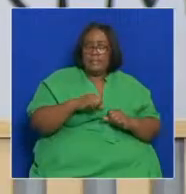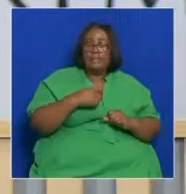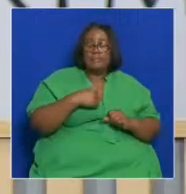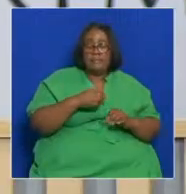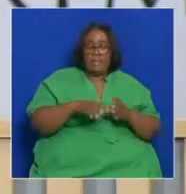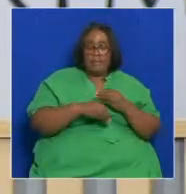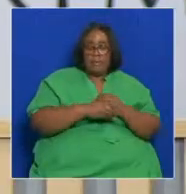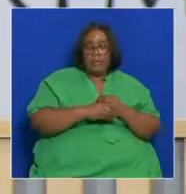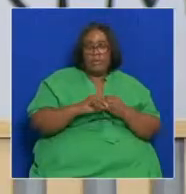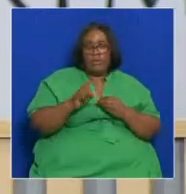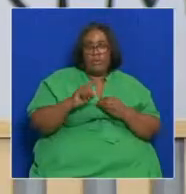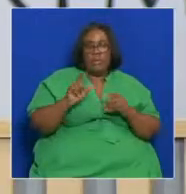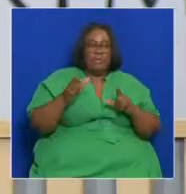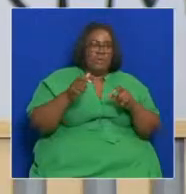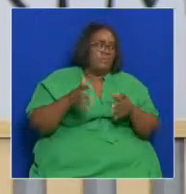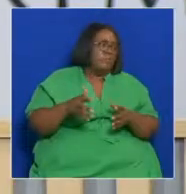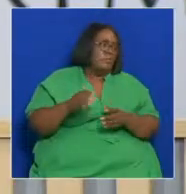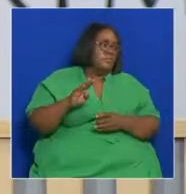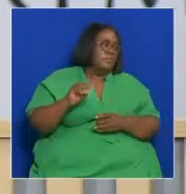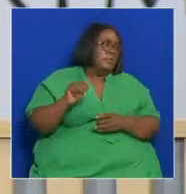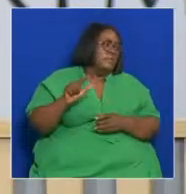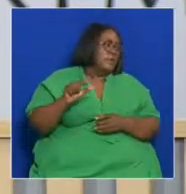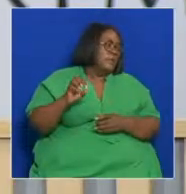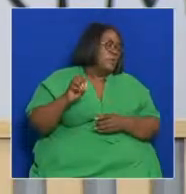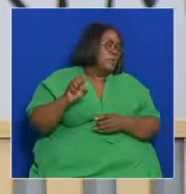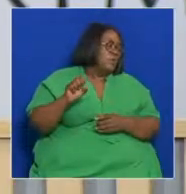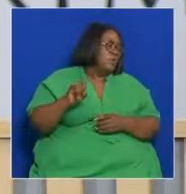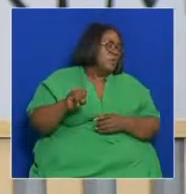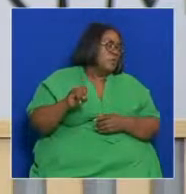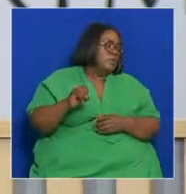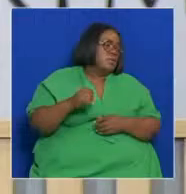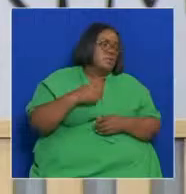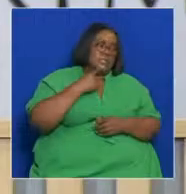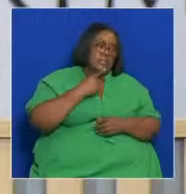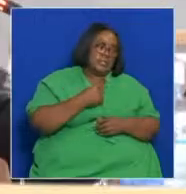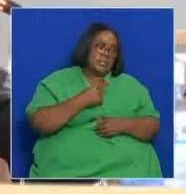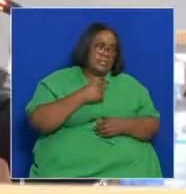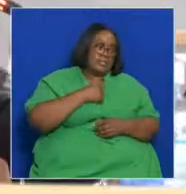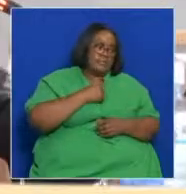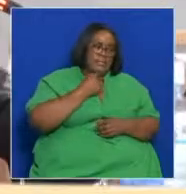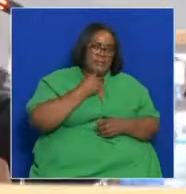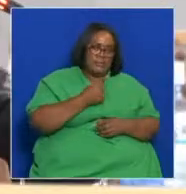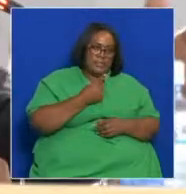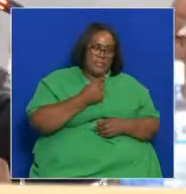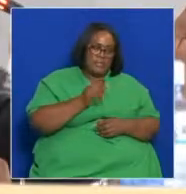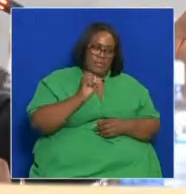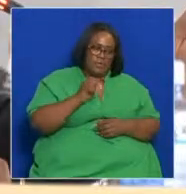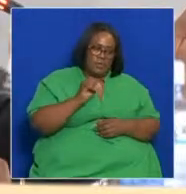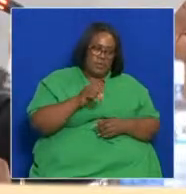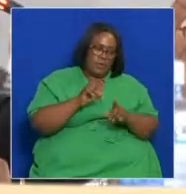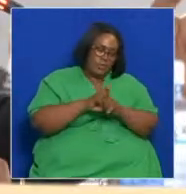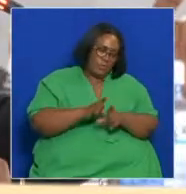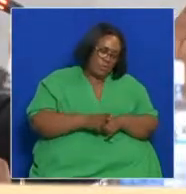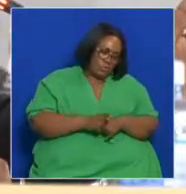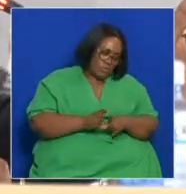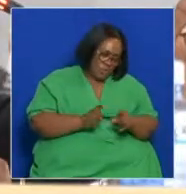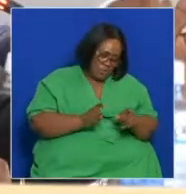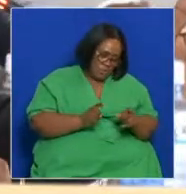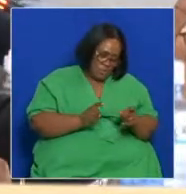which is a reference to the employment contract itself, and I'm saying there's also this